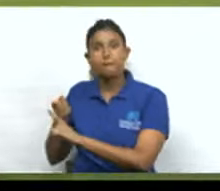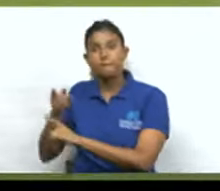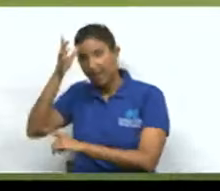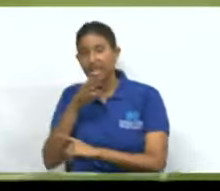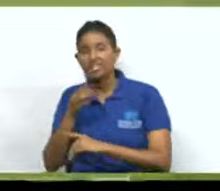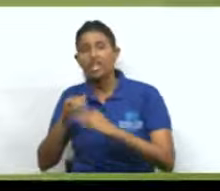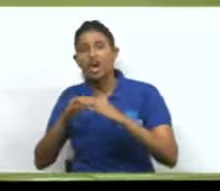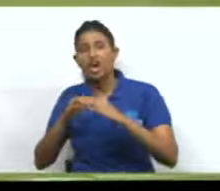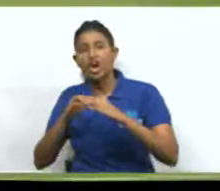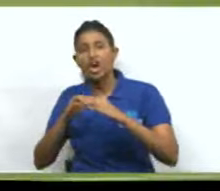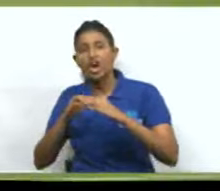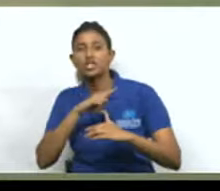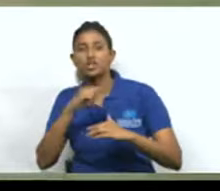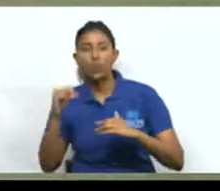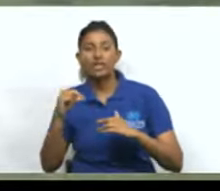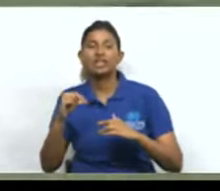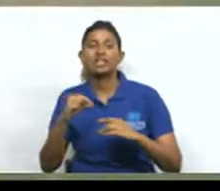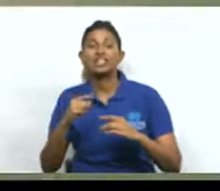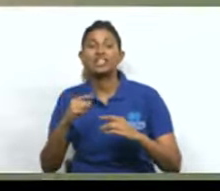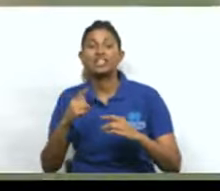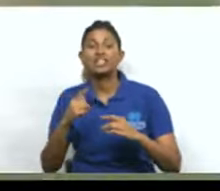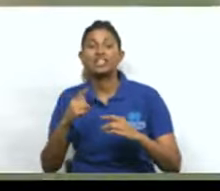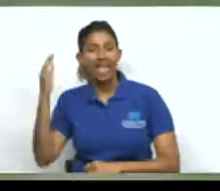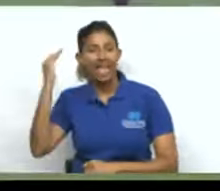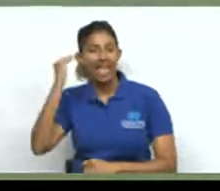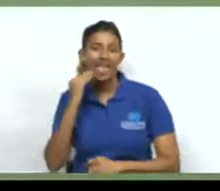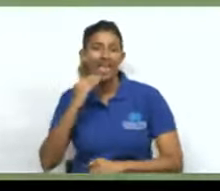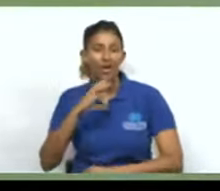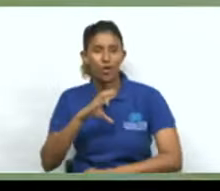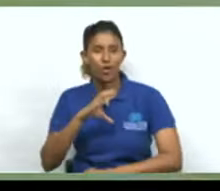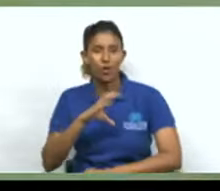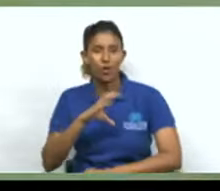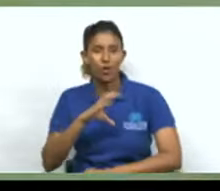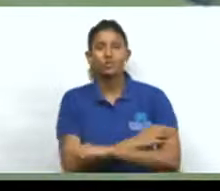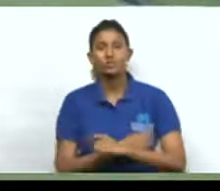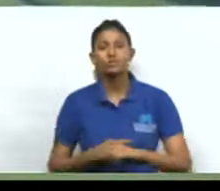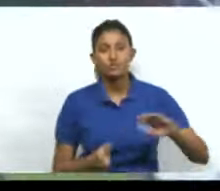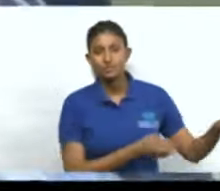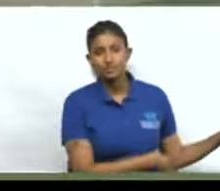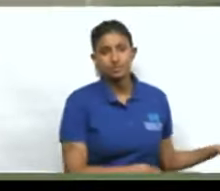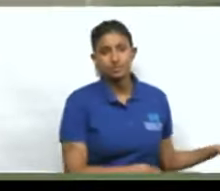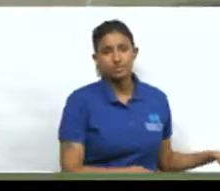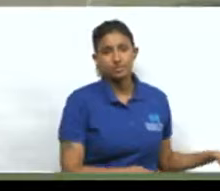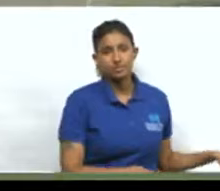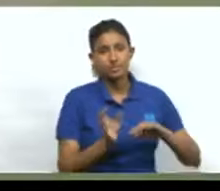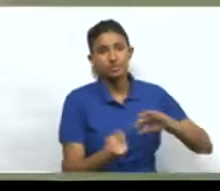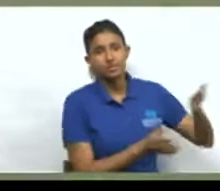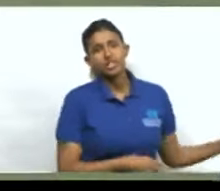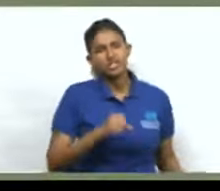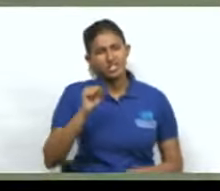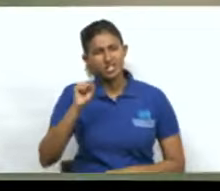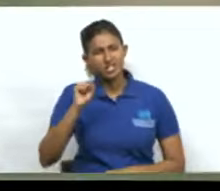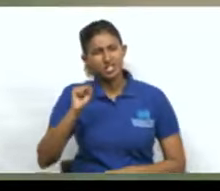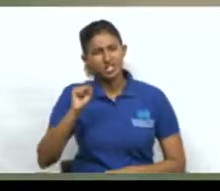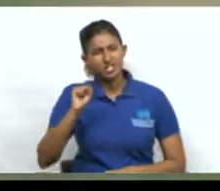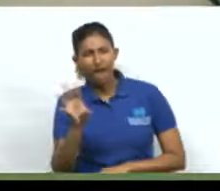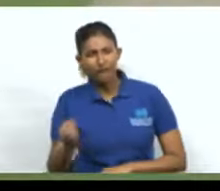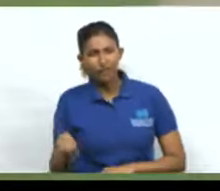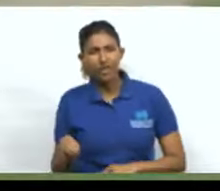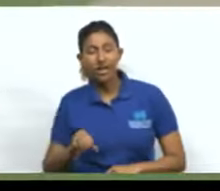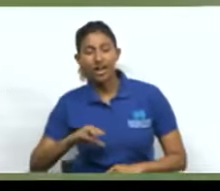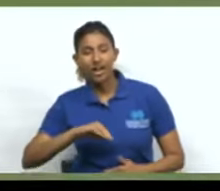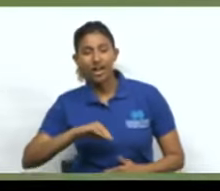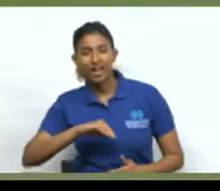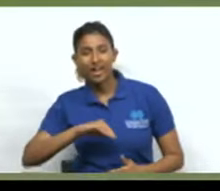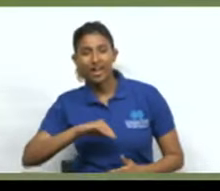And Quinton de Kock's World Cup run scoring form spurs South Africa to another comfortable win. We'll have some of those highlights after